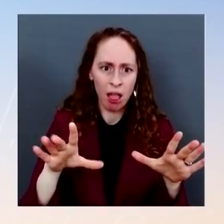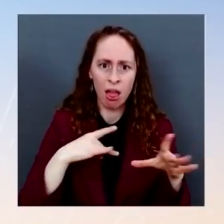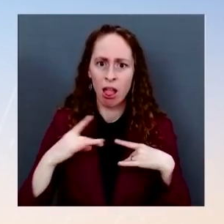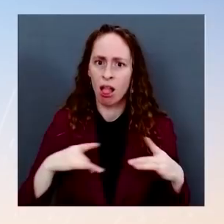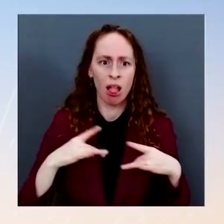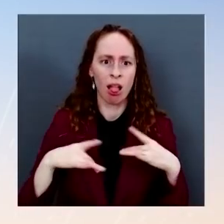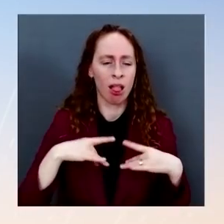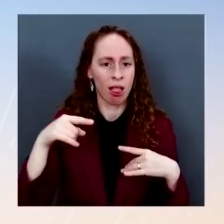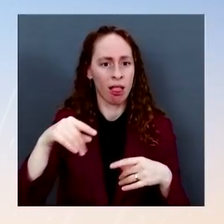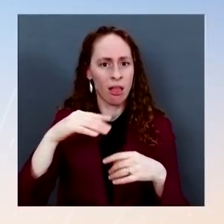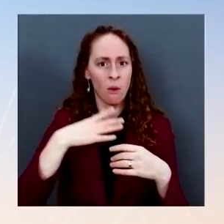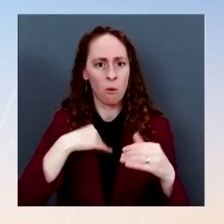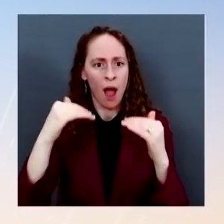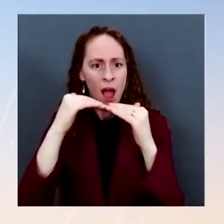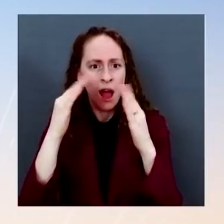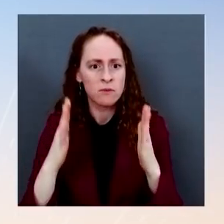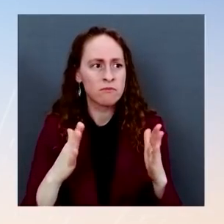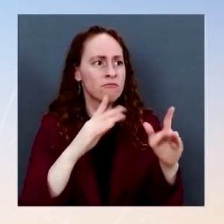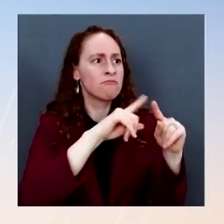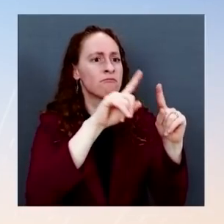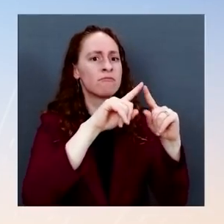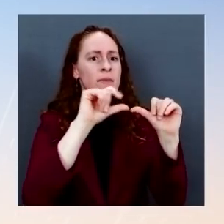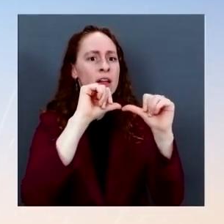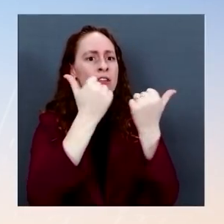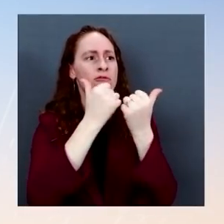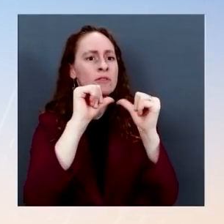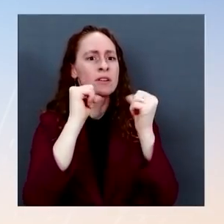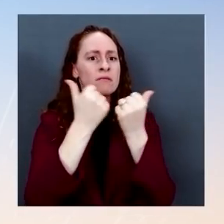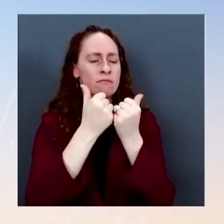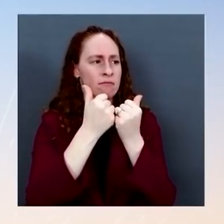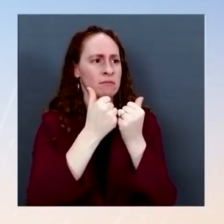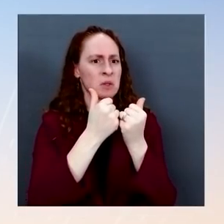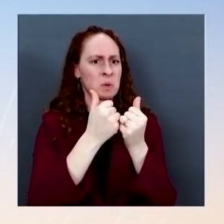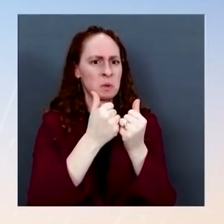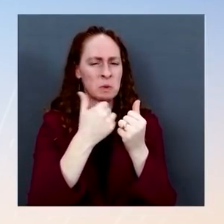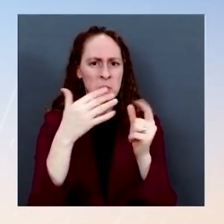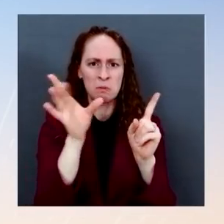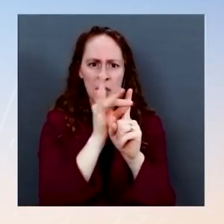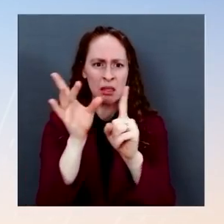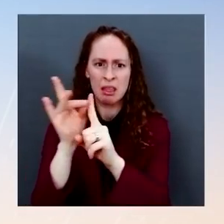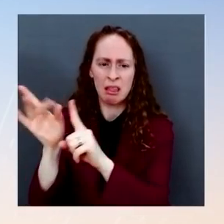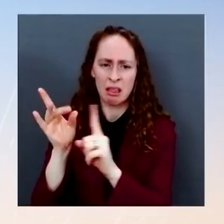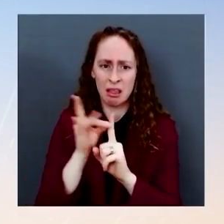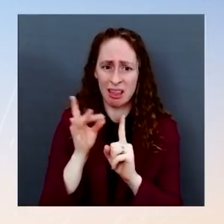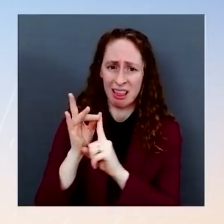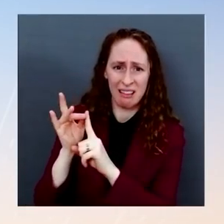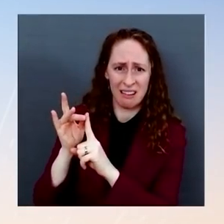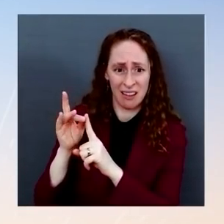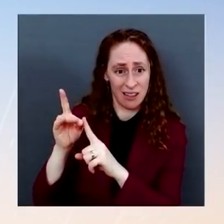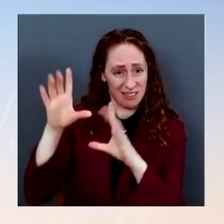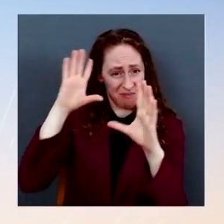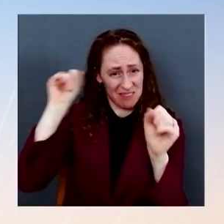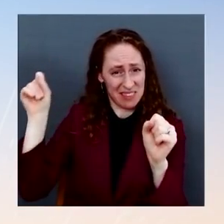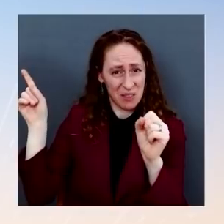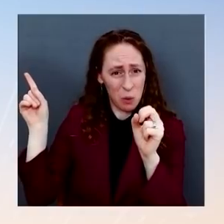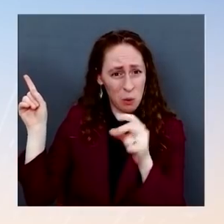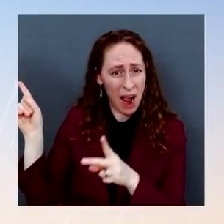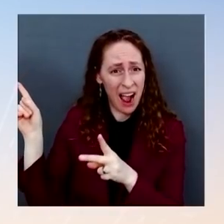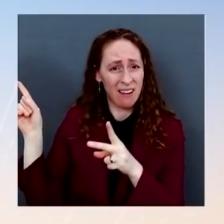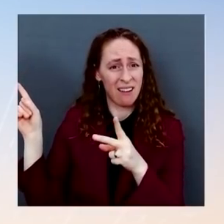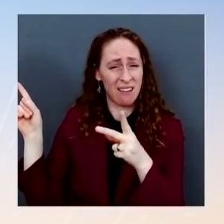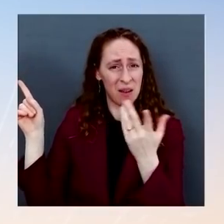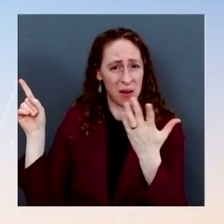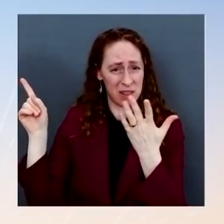quarantine? The president has a full schedule today and is not in need of quarantine. We will provide information to all of you as